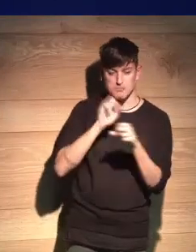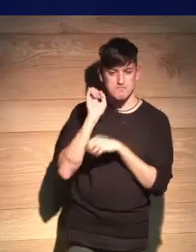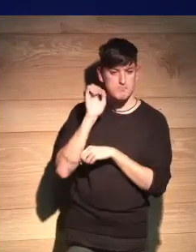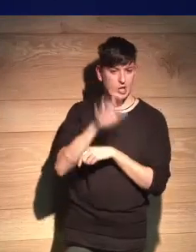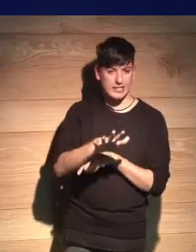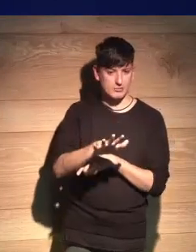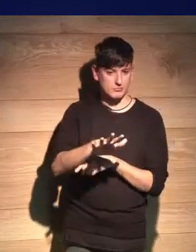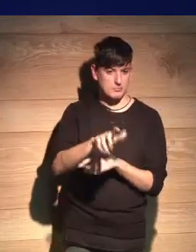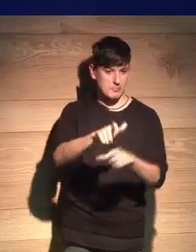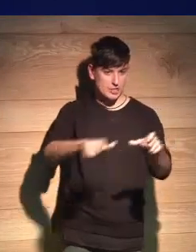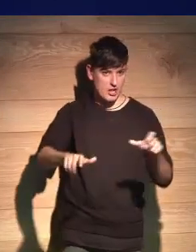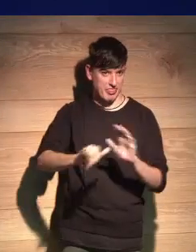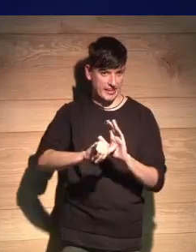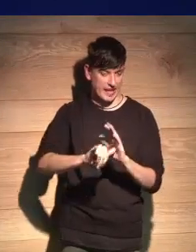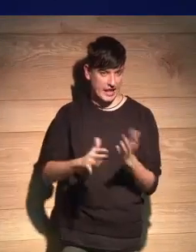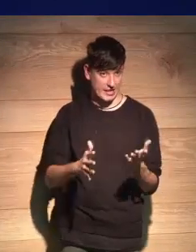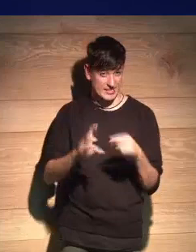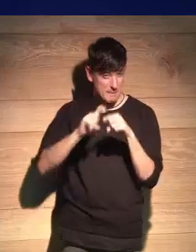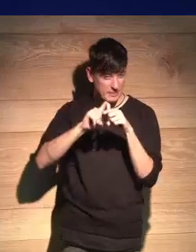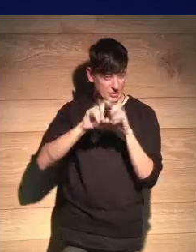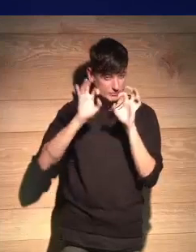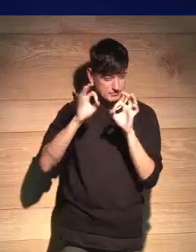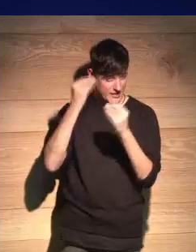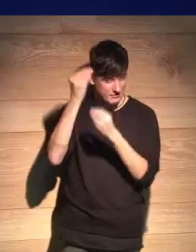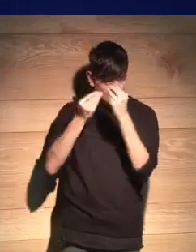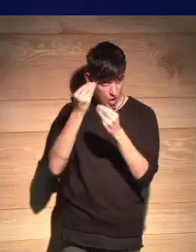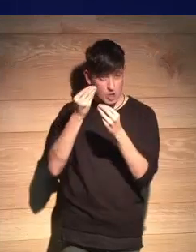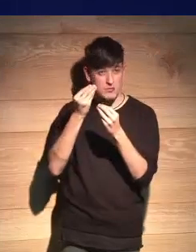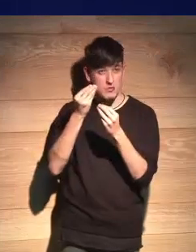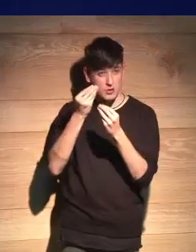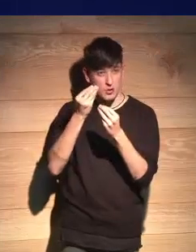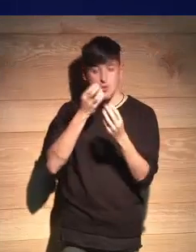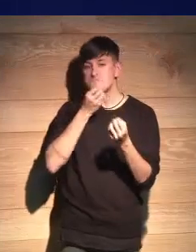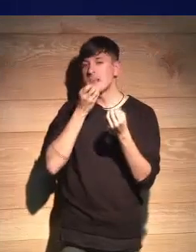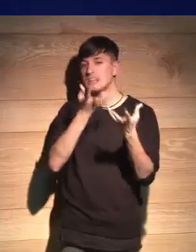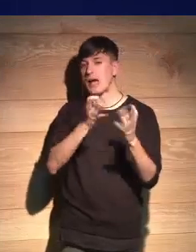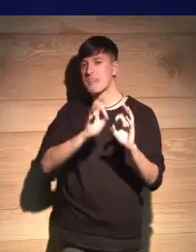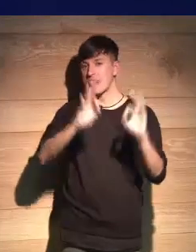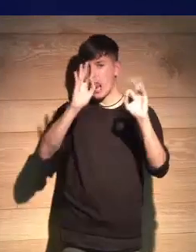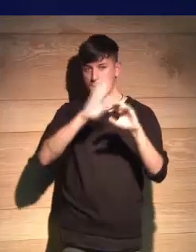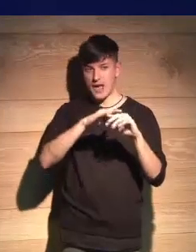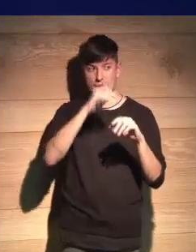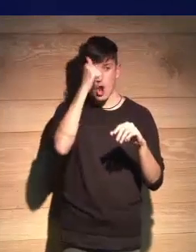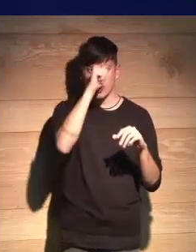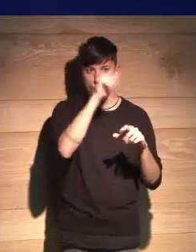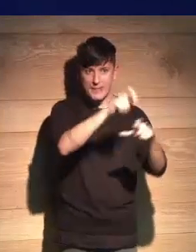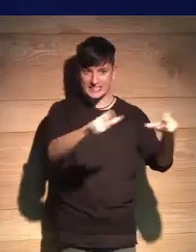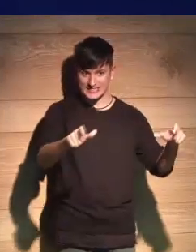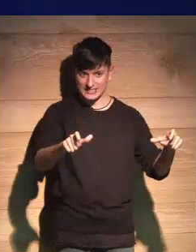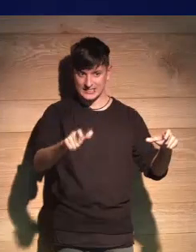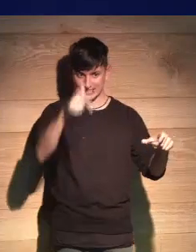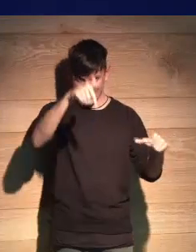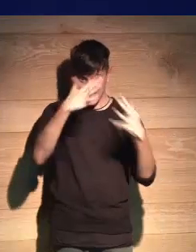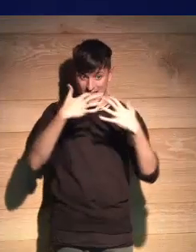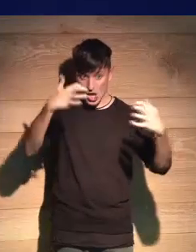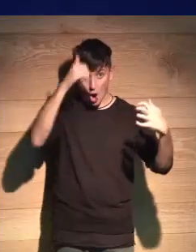and we project them on our near environment. And there's a special message here for